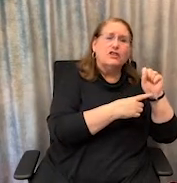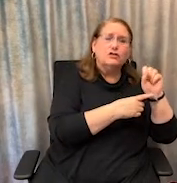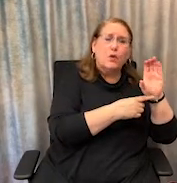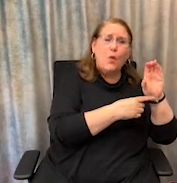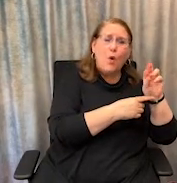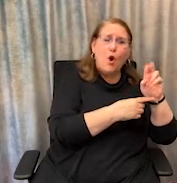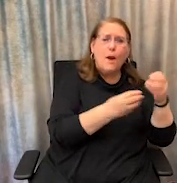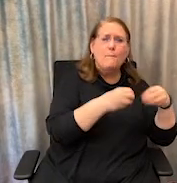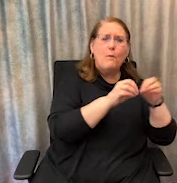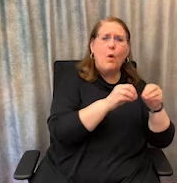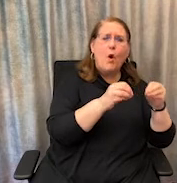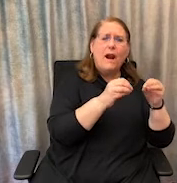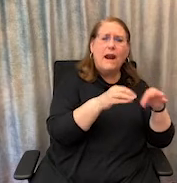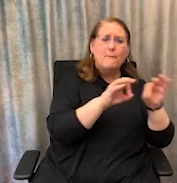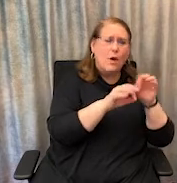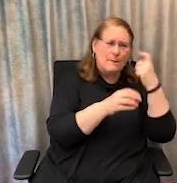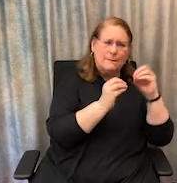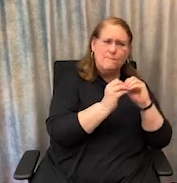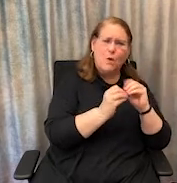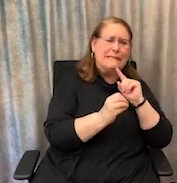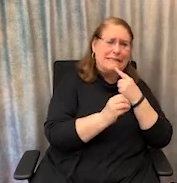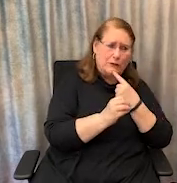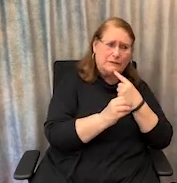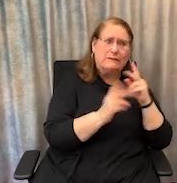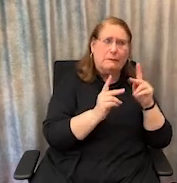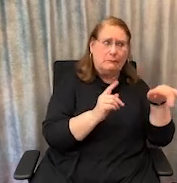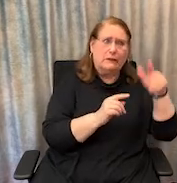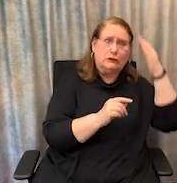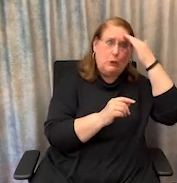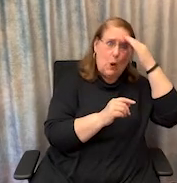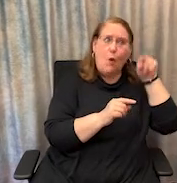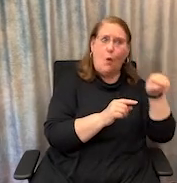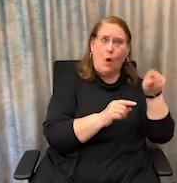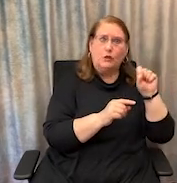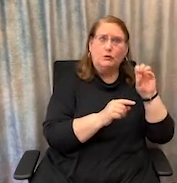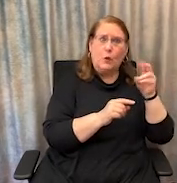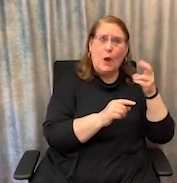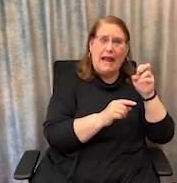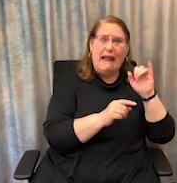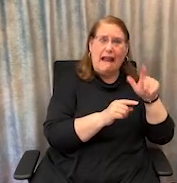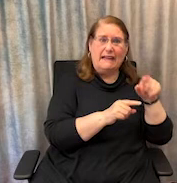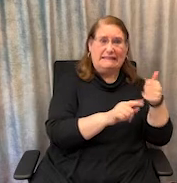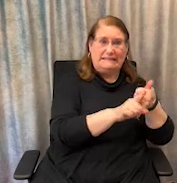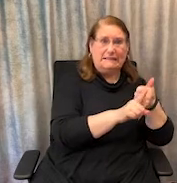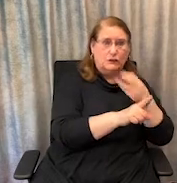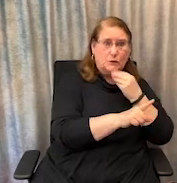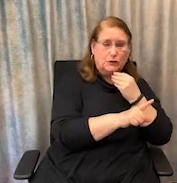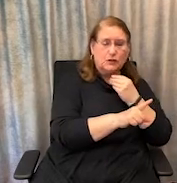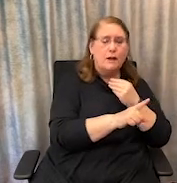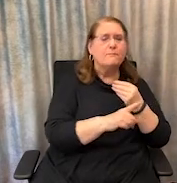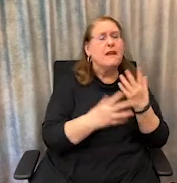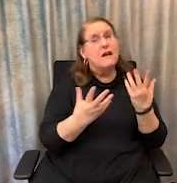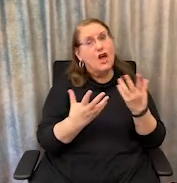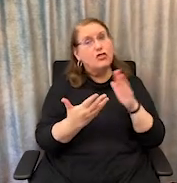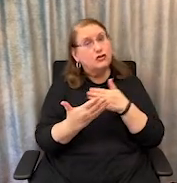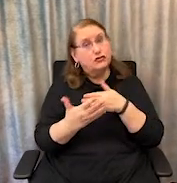important because it's a more serious part where everybody knows that Soheil is a Jewish. And concerning the